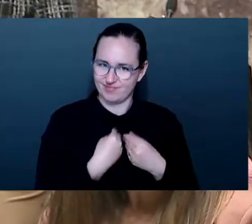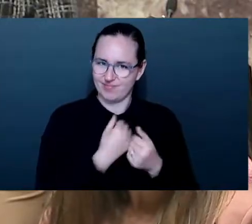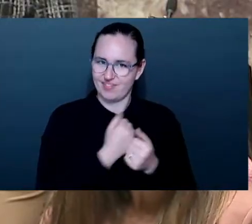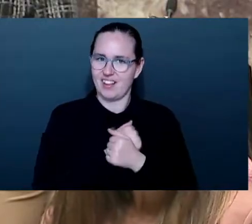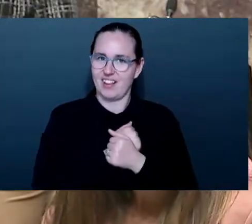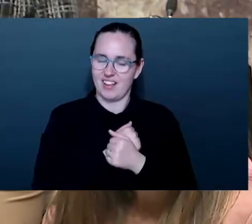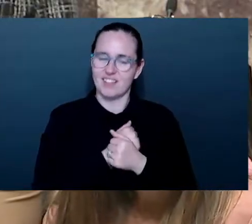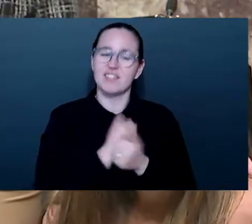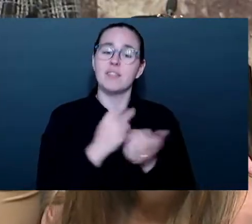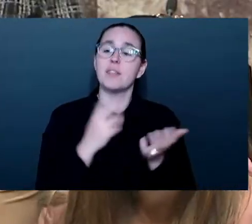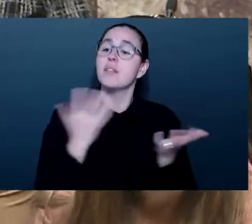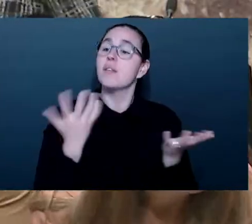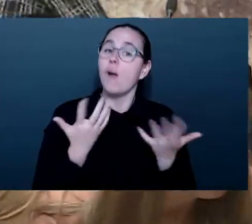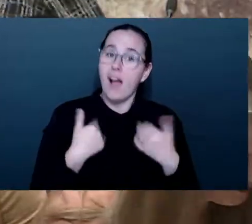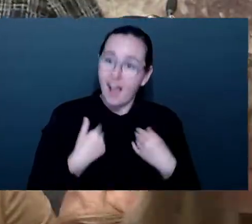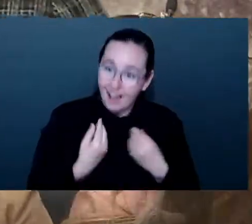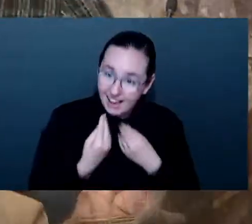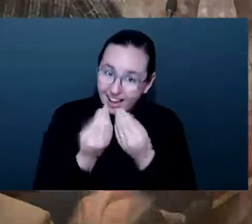Amen.